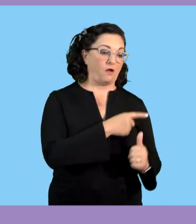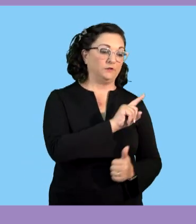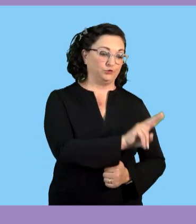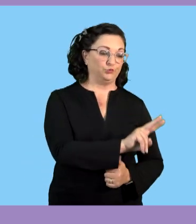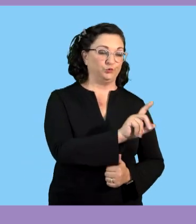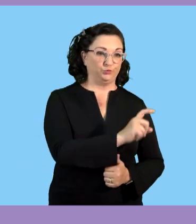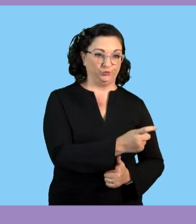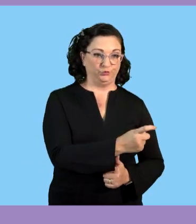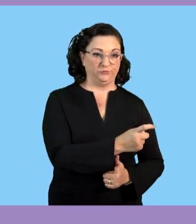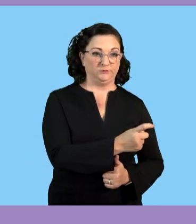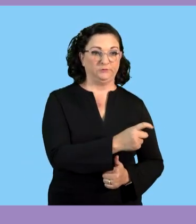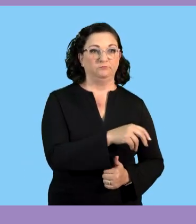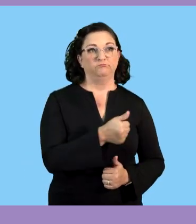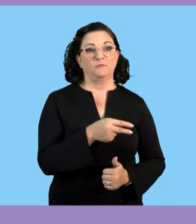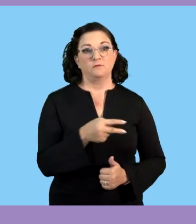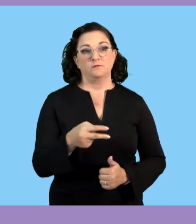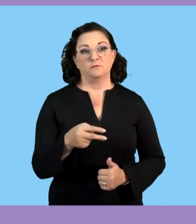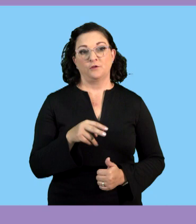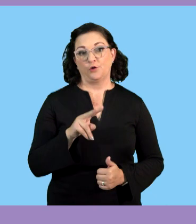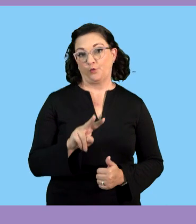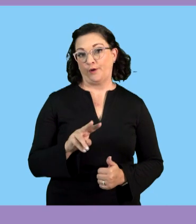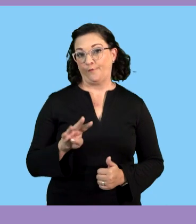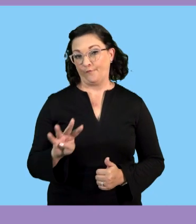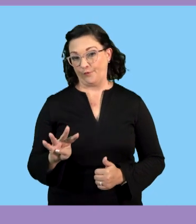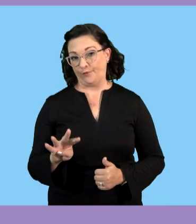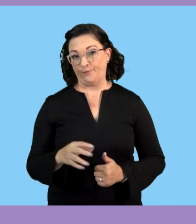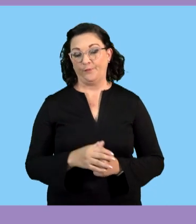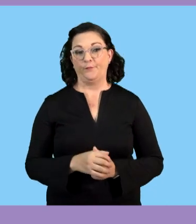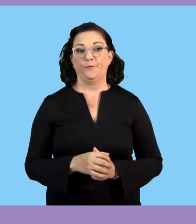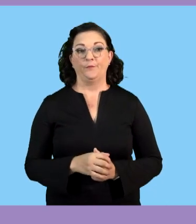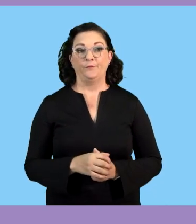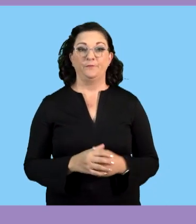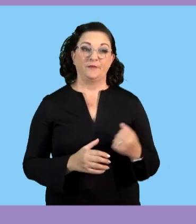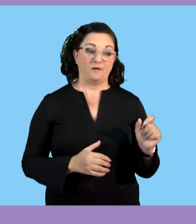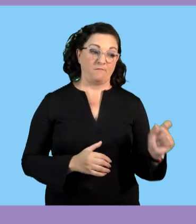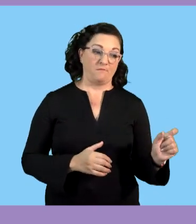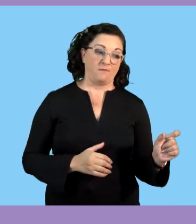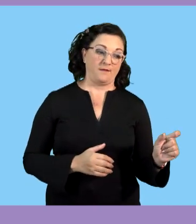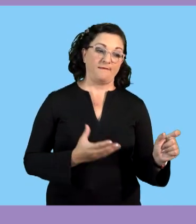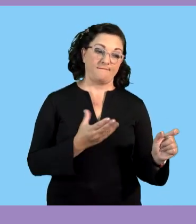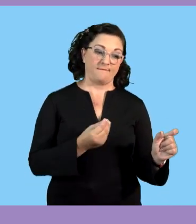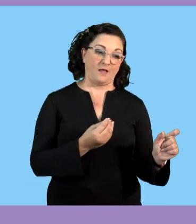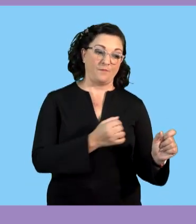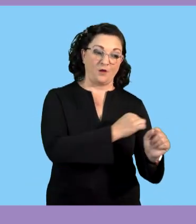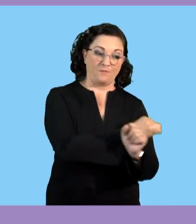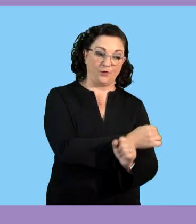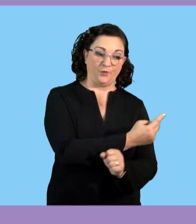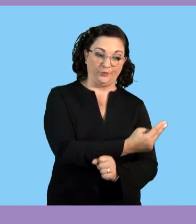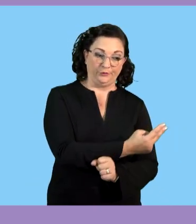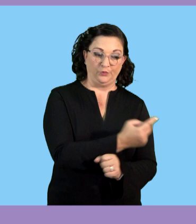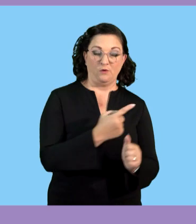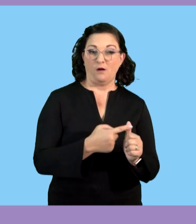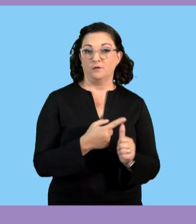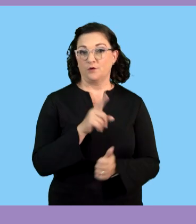have 25 plus a negative 1. That will give us a 24. Now a certain number multiplied by 2 is equals